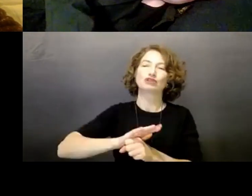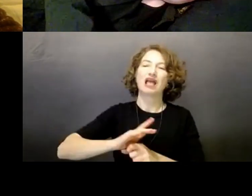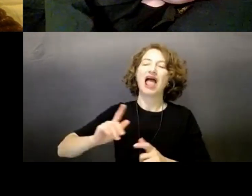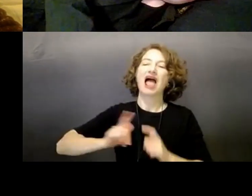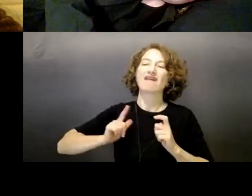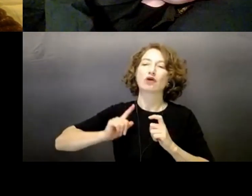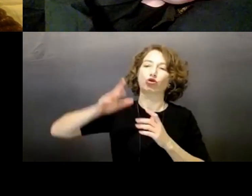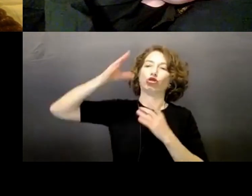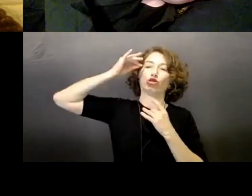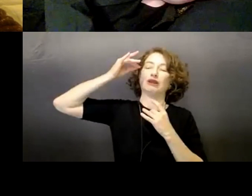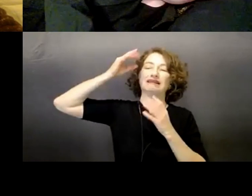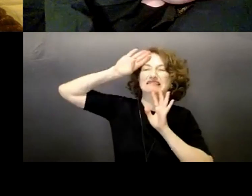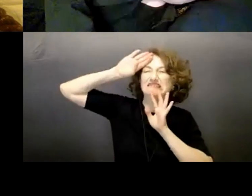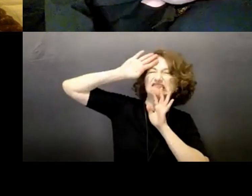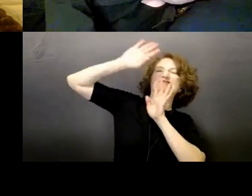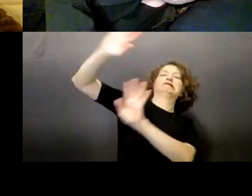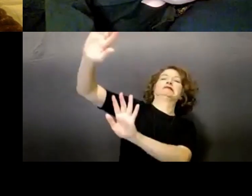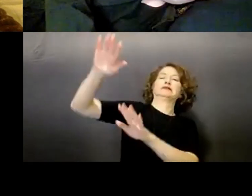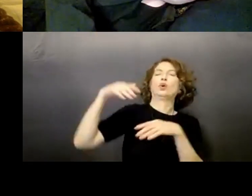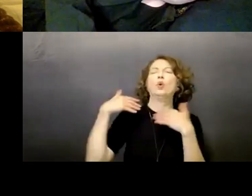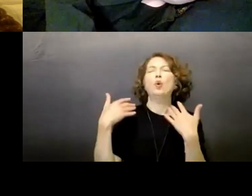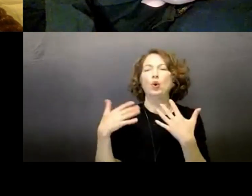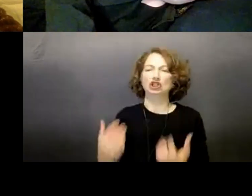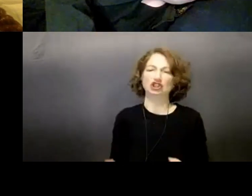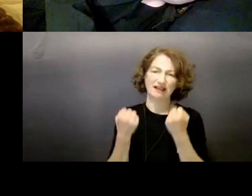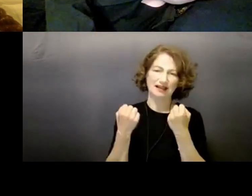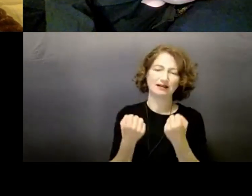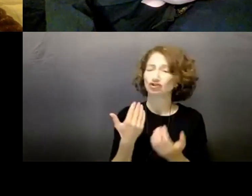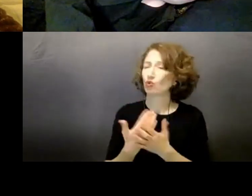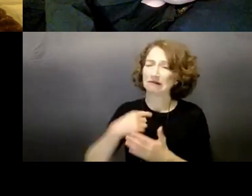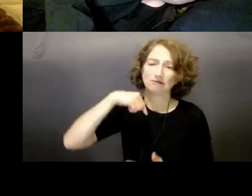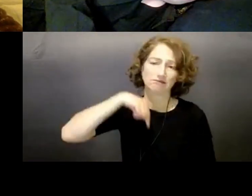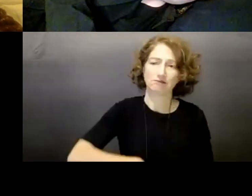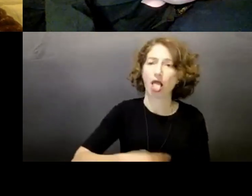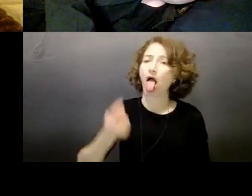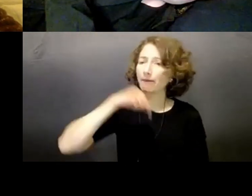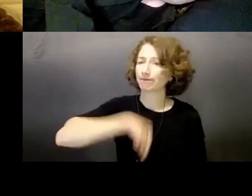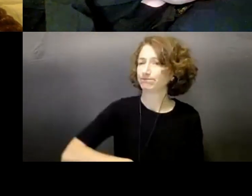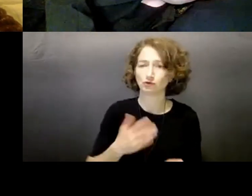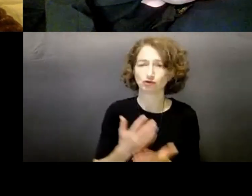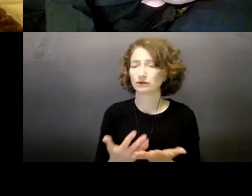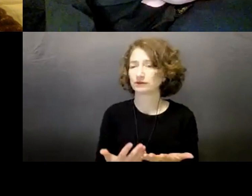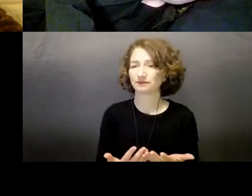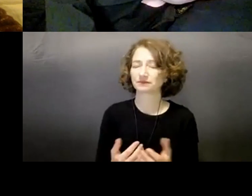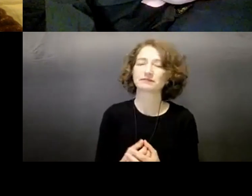It is internalized, but I think also the times when we try to shake it, we get enough